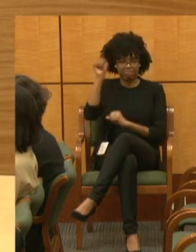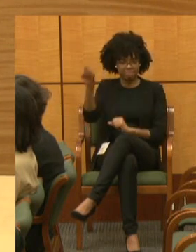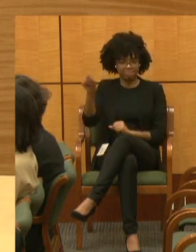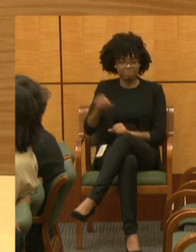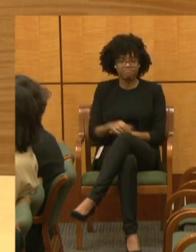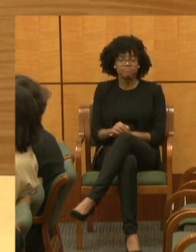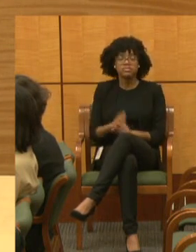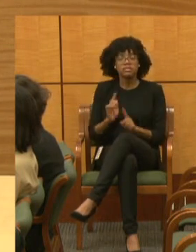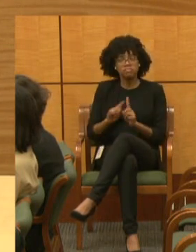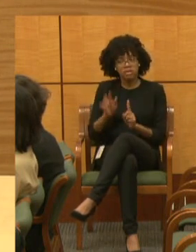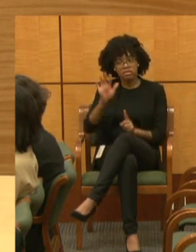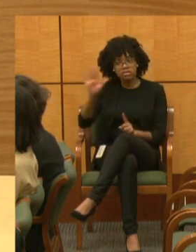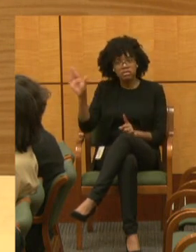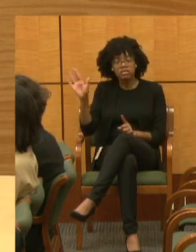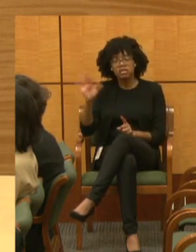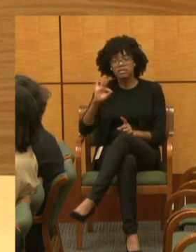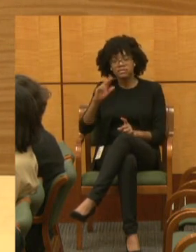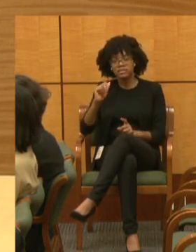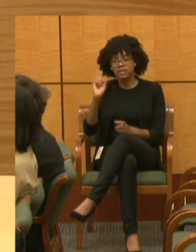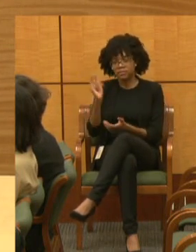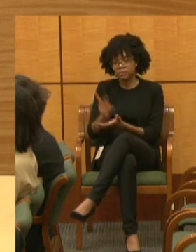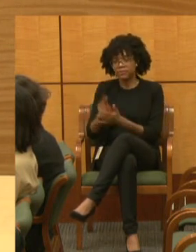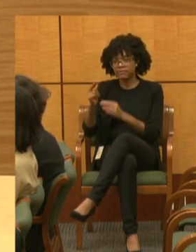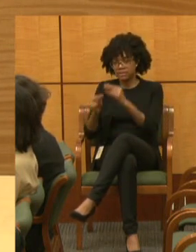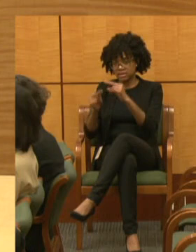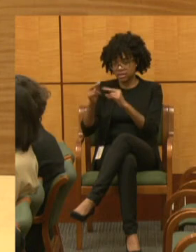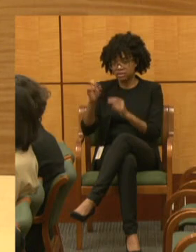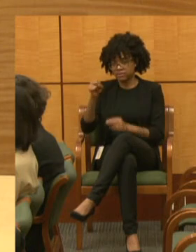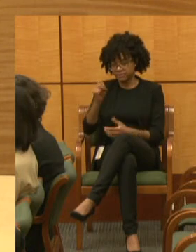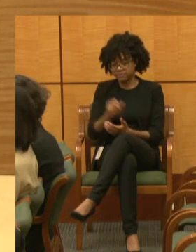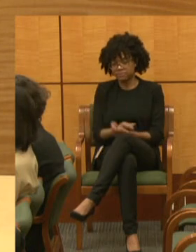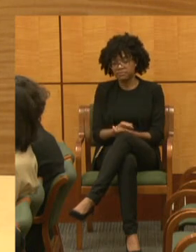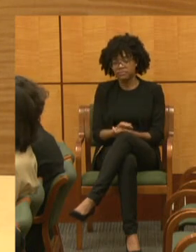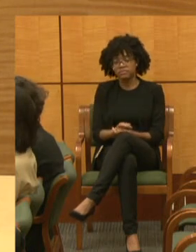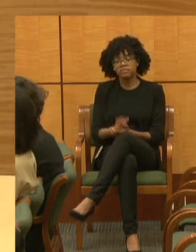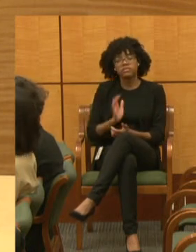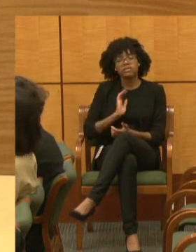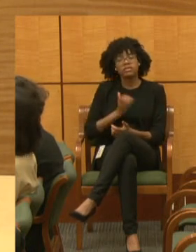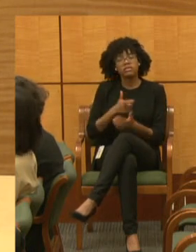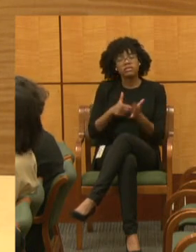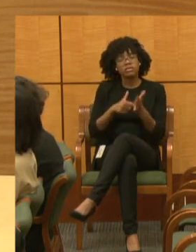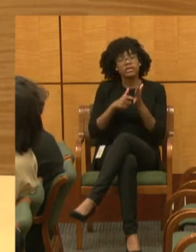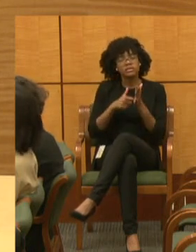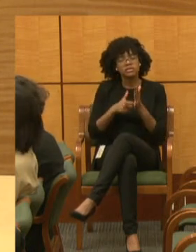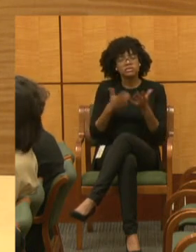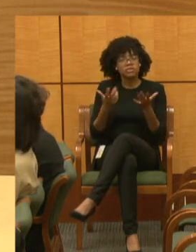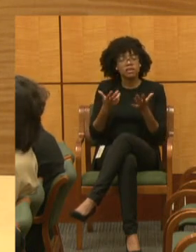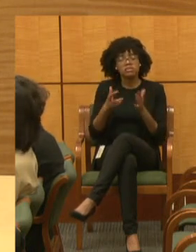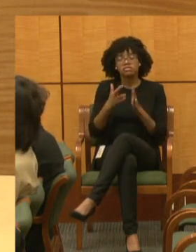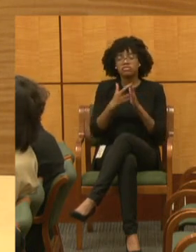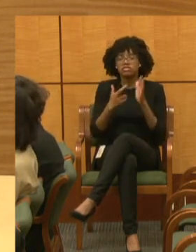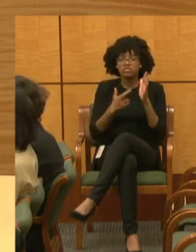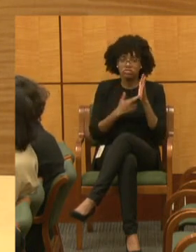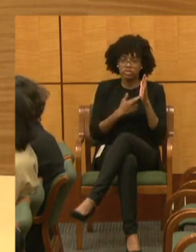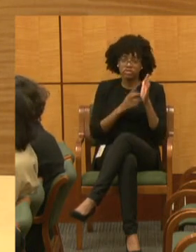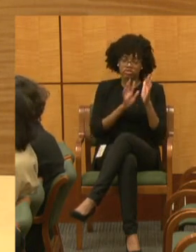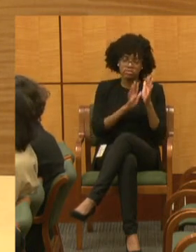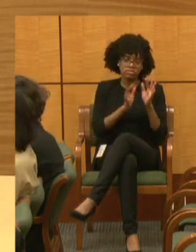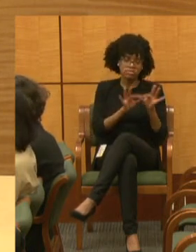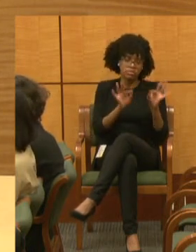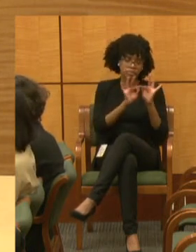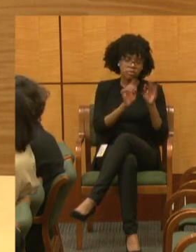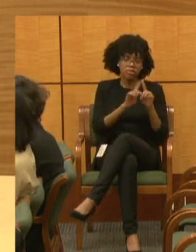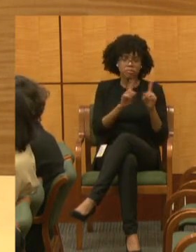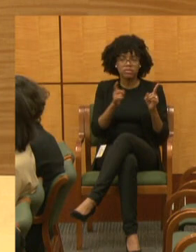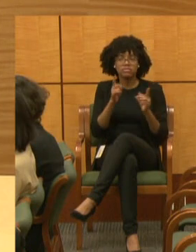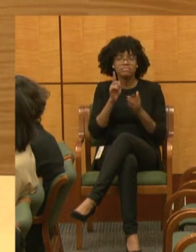facilities. Part of our criteria internally is registration is one thing, but being inspected recently